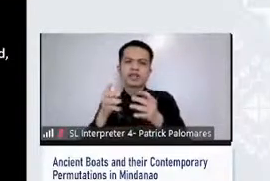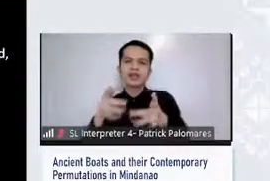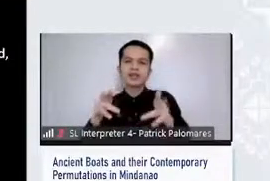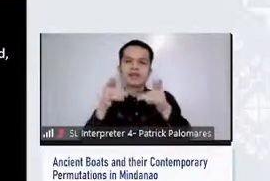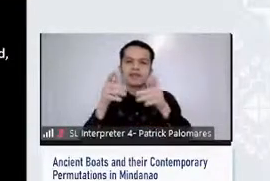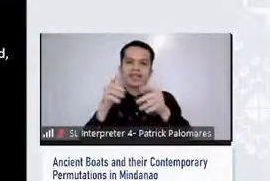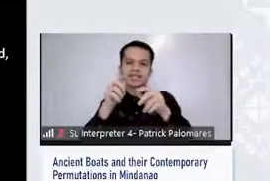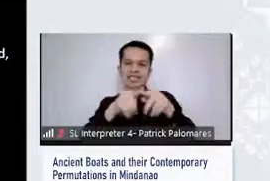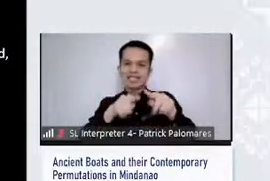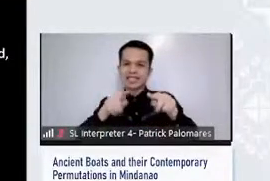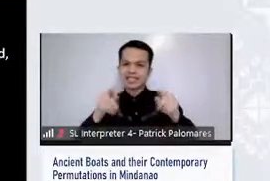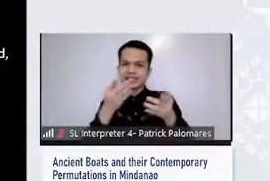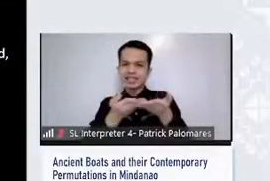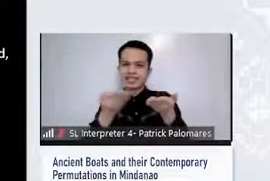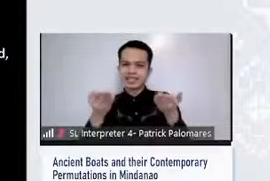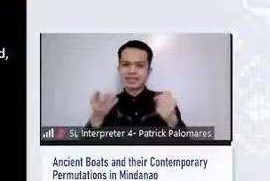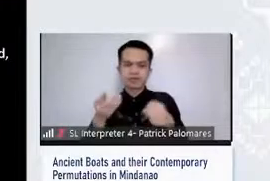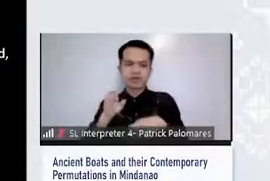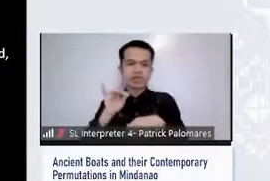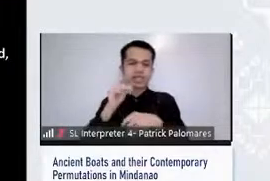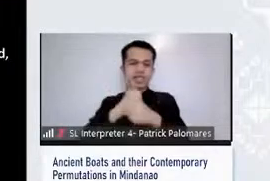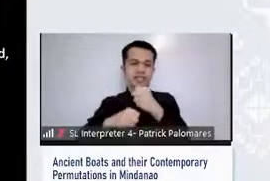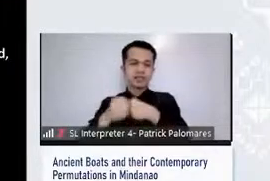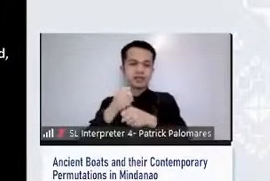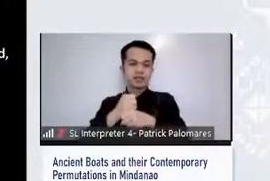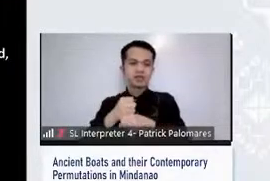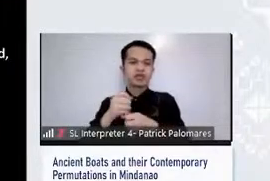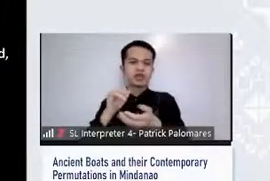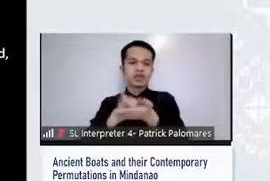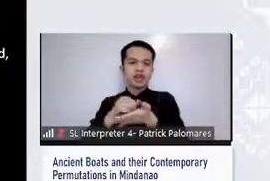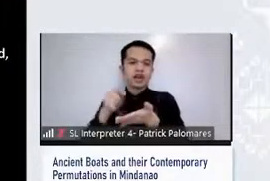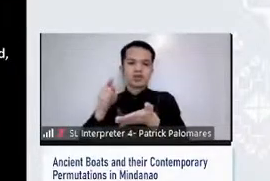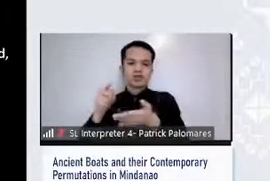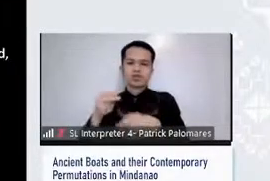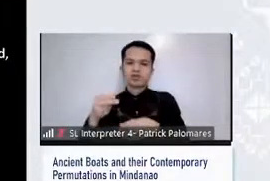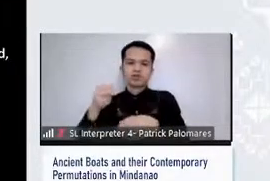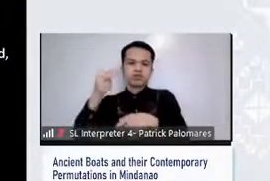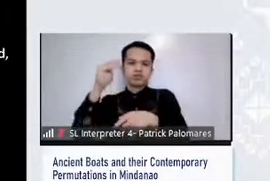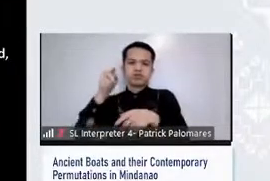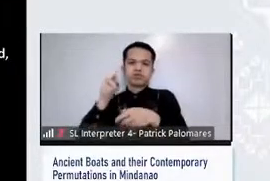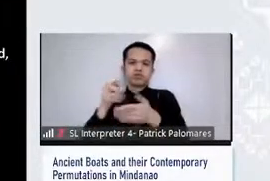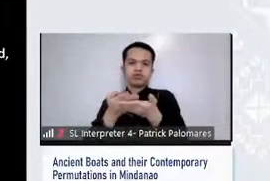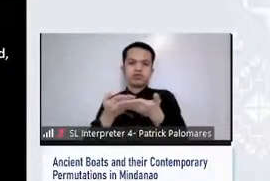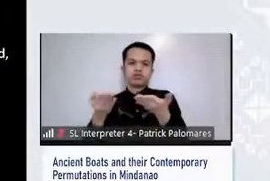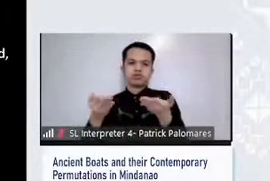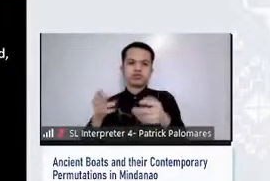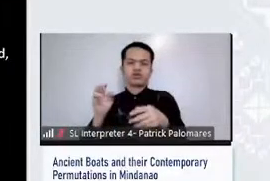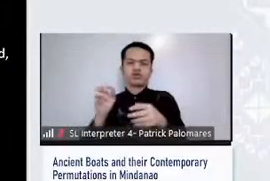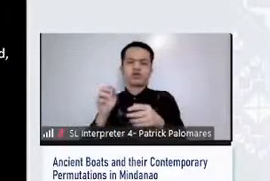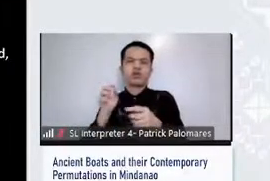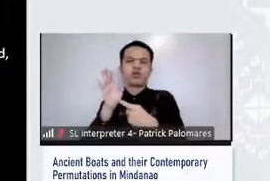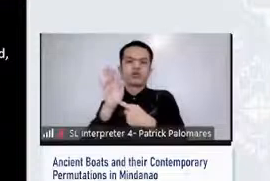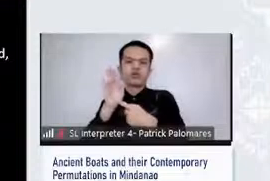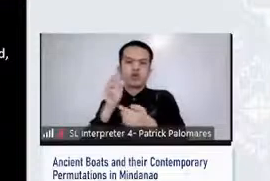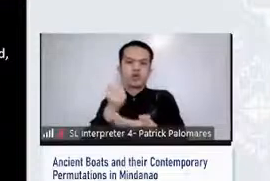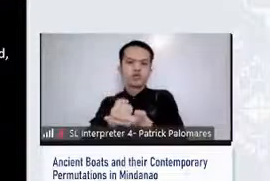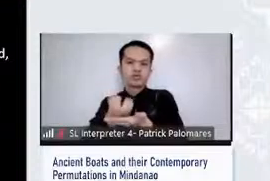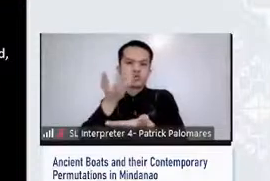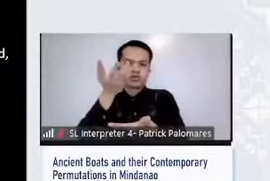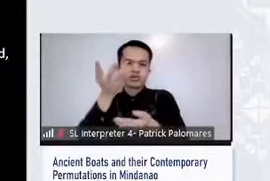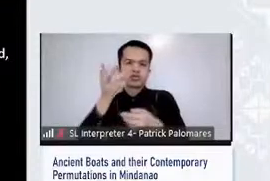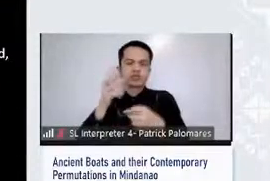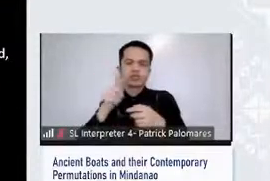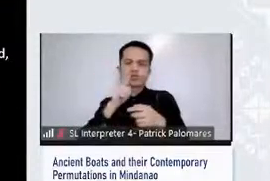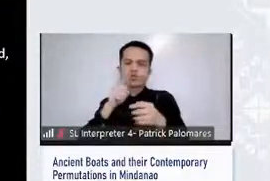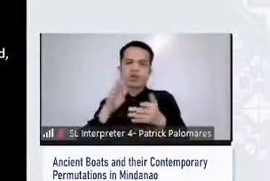century, tea was highly regarded in England, a luxury and very expensive. Proof for the demand of